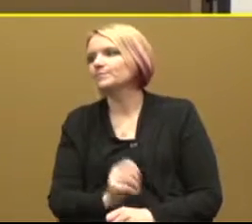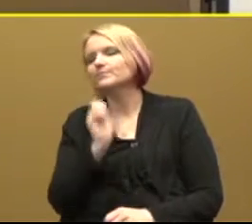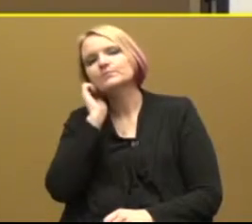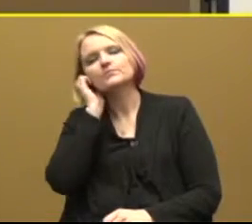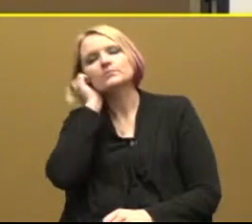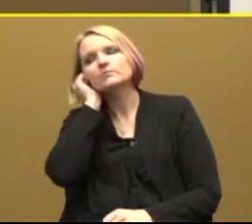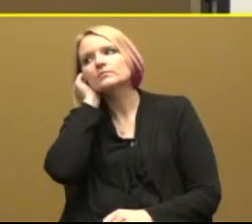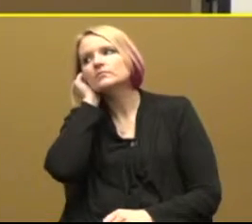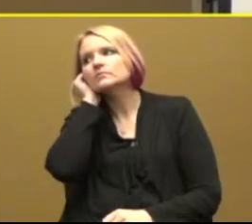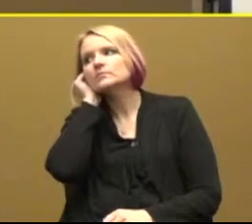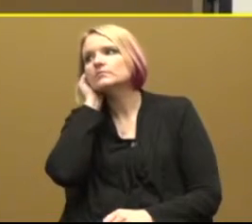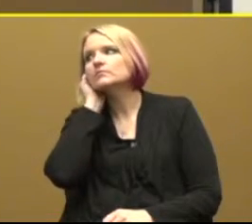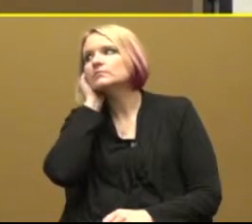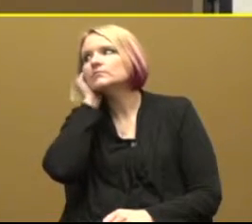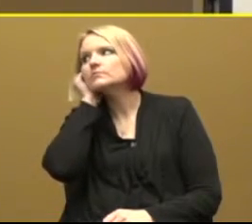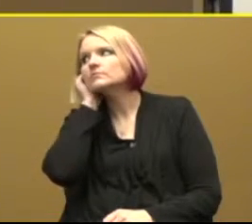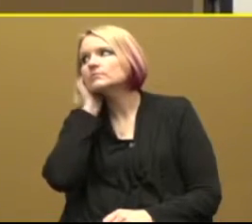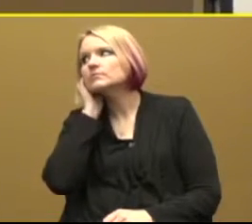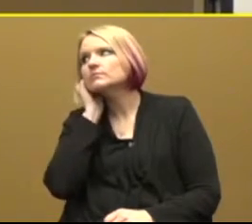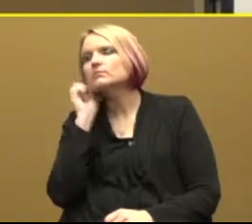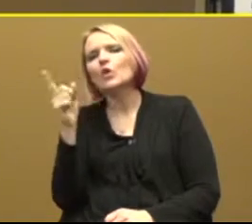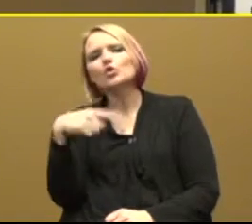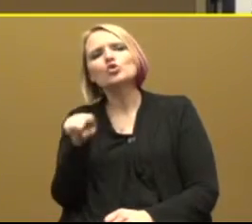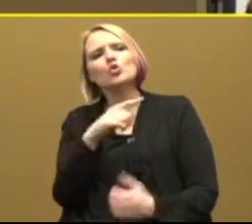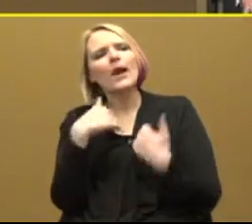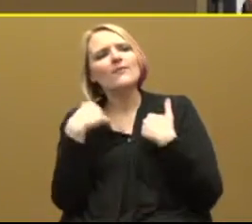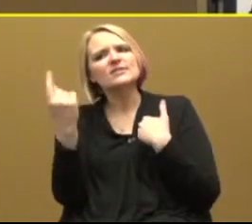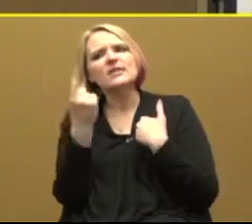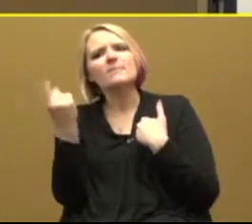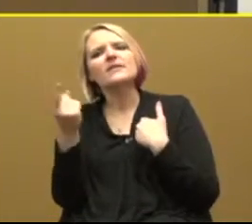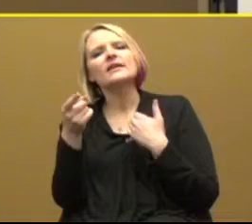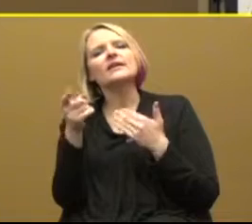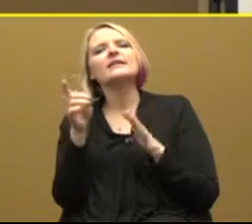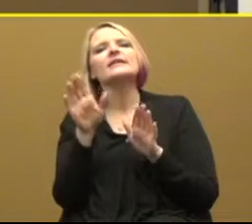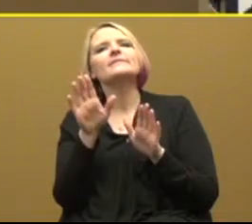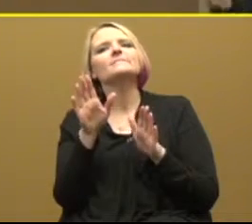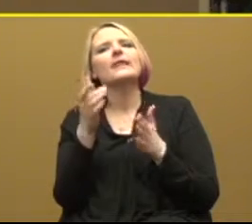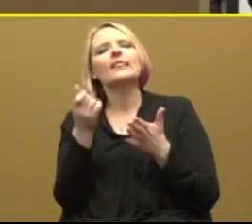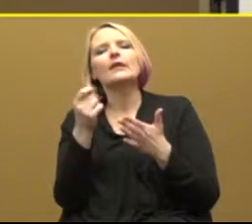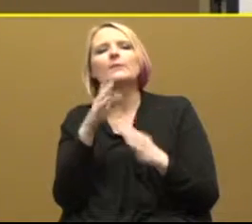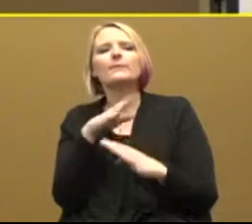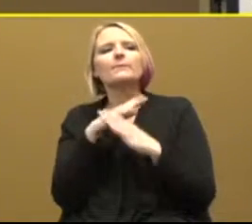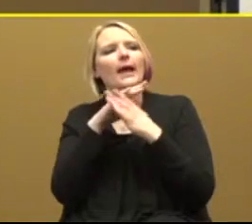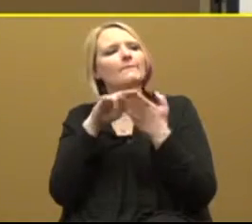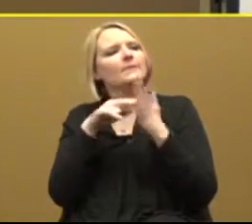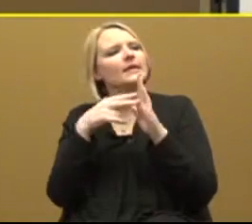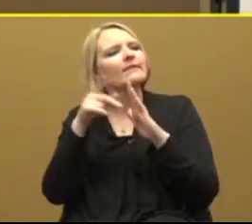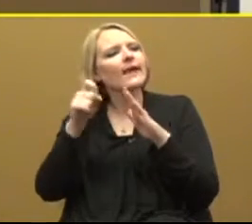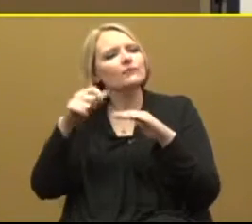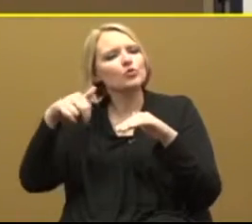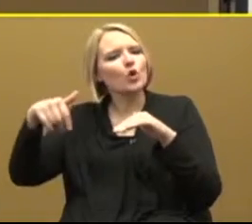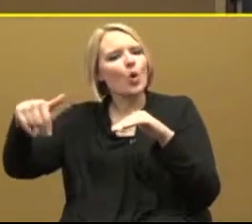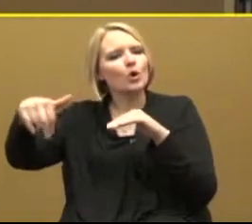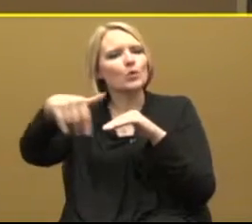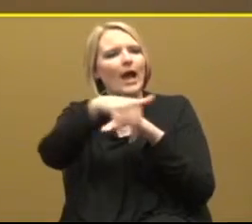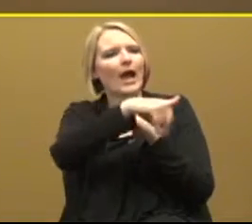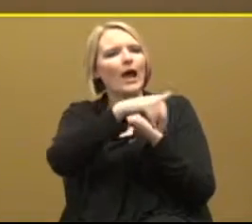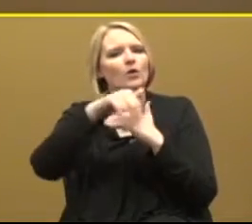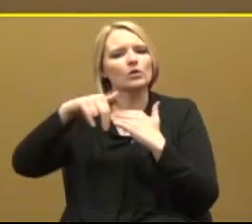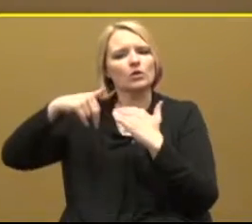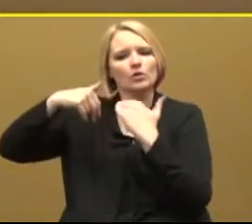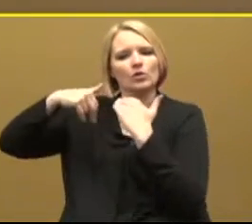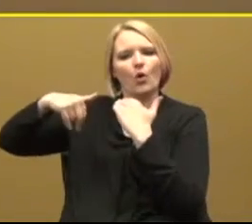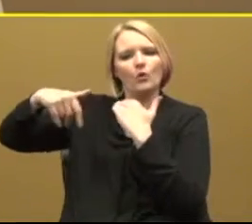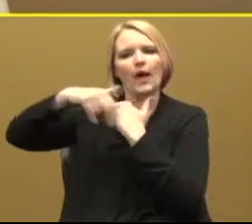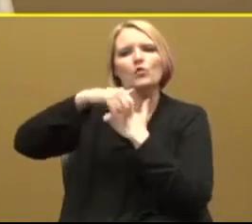Do you have that? Do you have something neatly blocking so they have to go around a little bit? Or is that